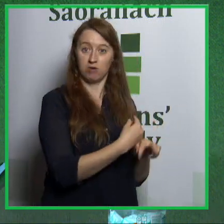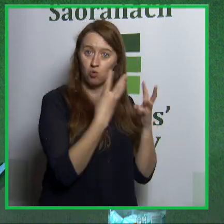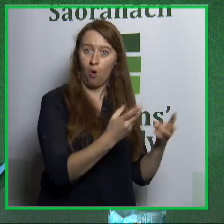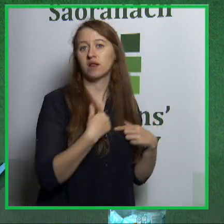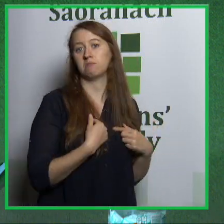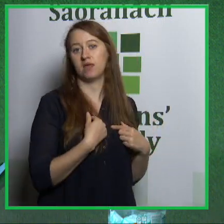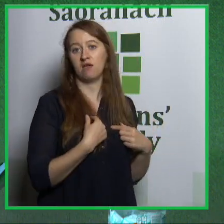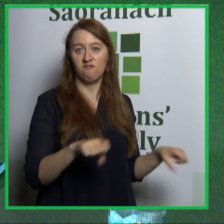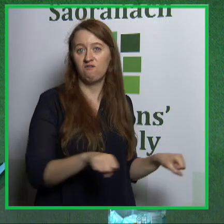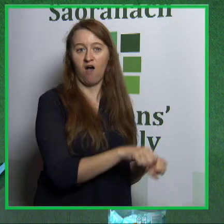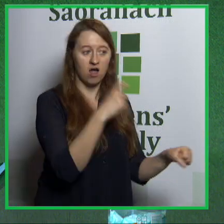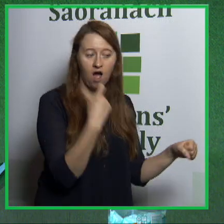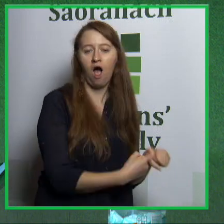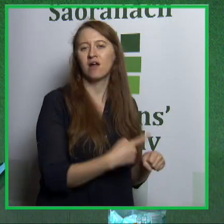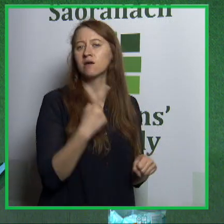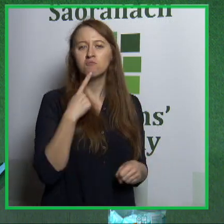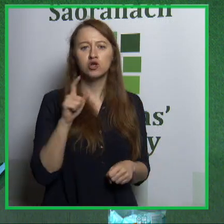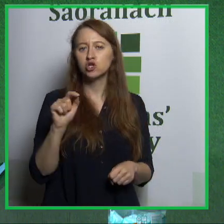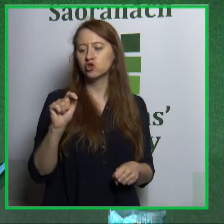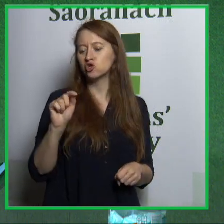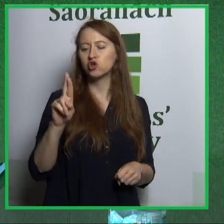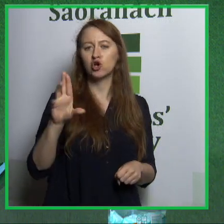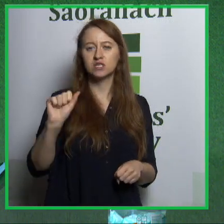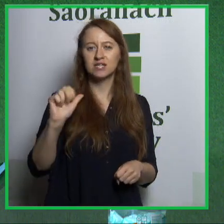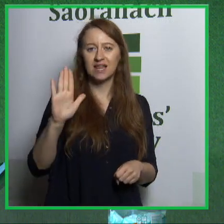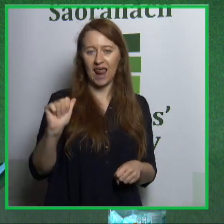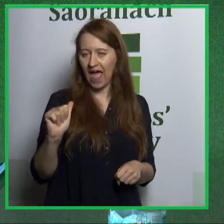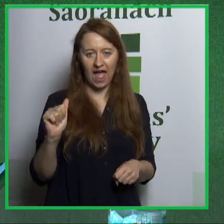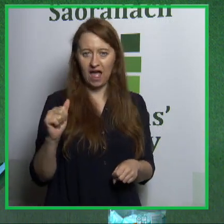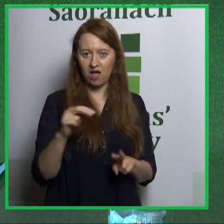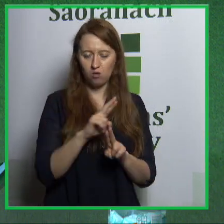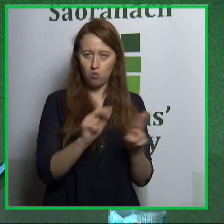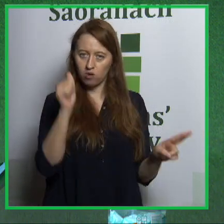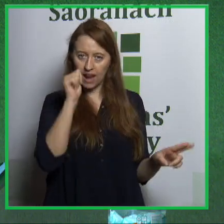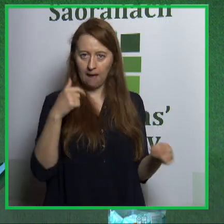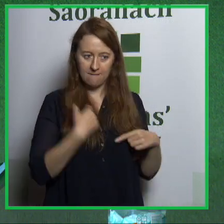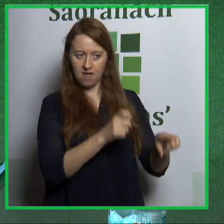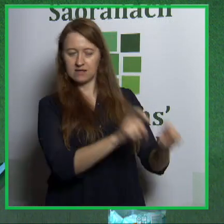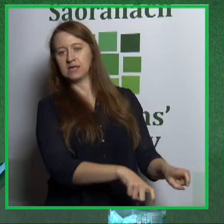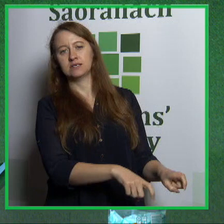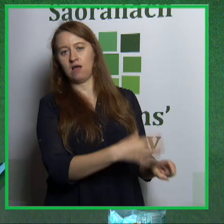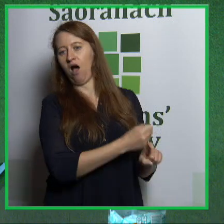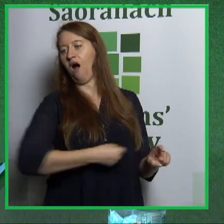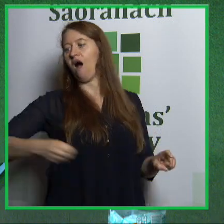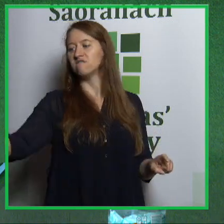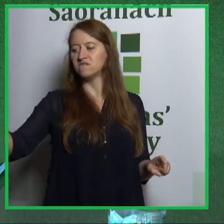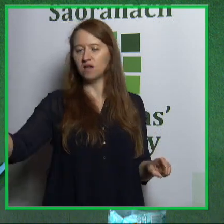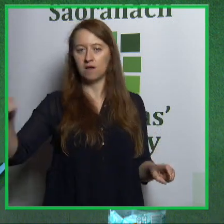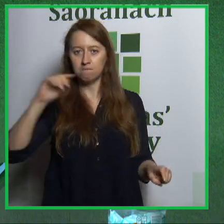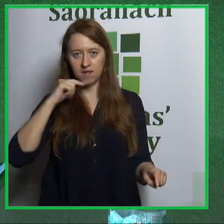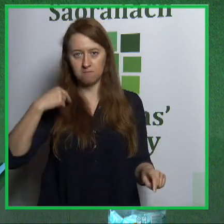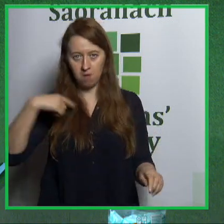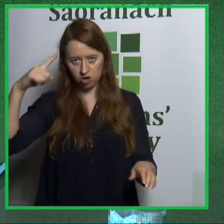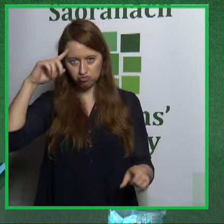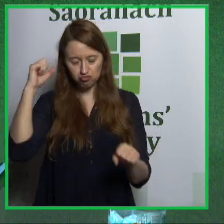and Tussla wouldn't give me to them. And that broke away, that gave me more trauma and